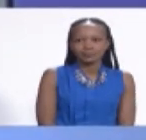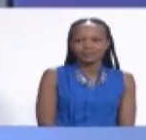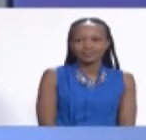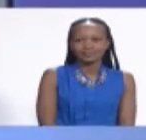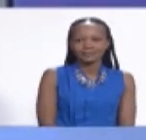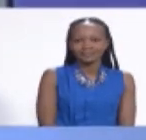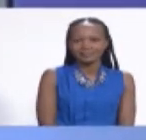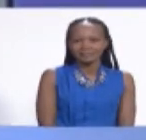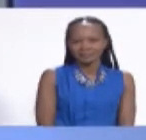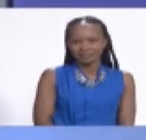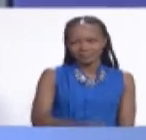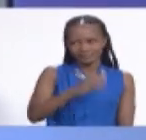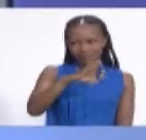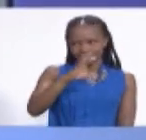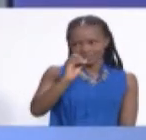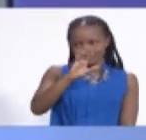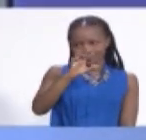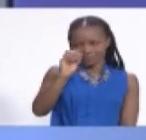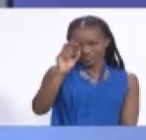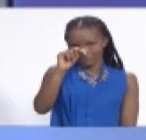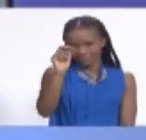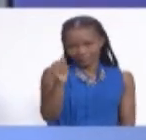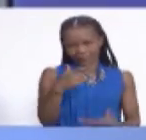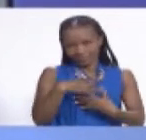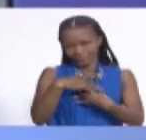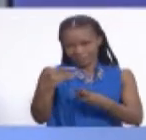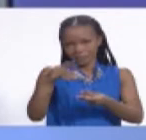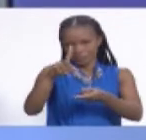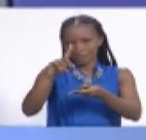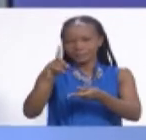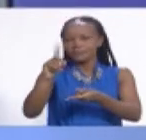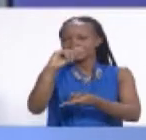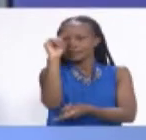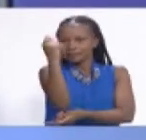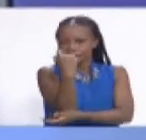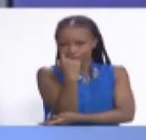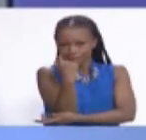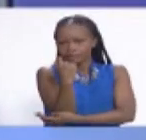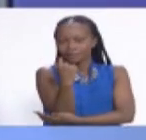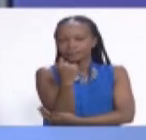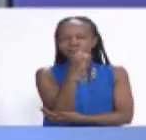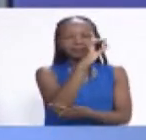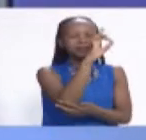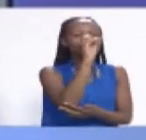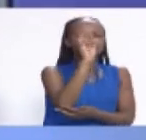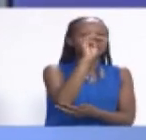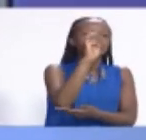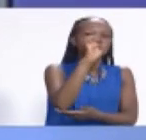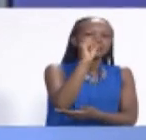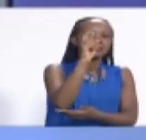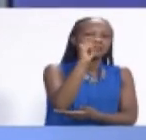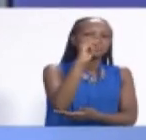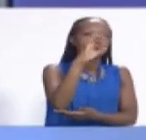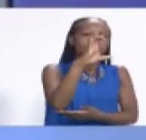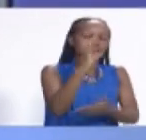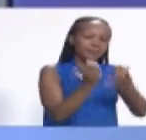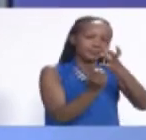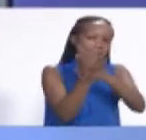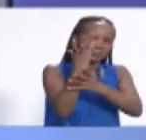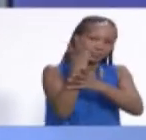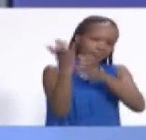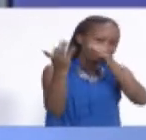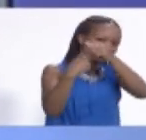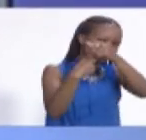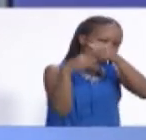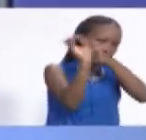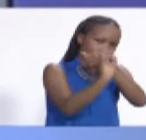And elsewhere, coronavirus is likely to take a toll on Kenya's projected gross domestic growth, currently estimated at